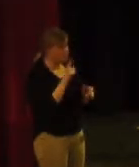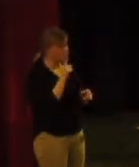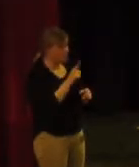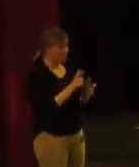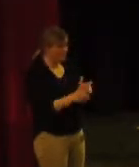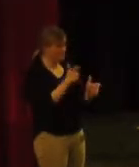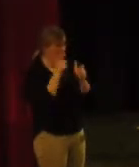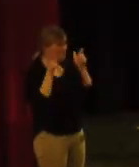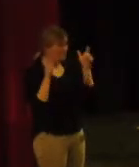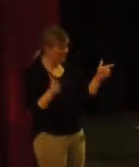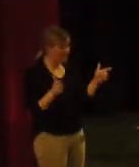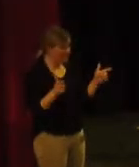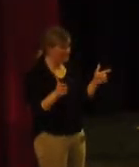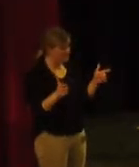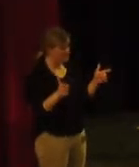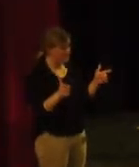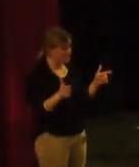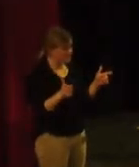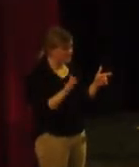actually. It's about...